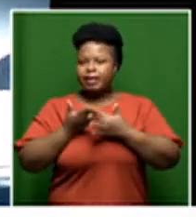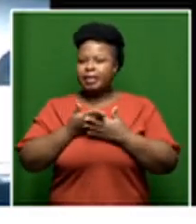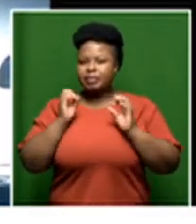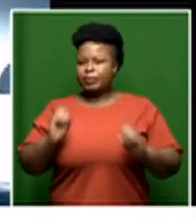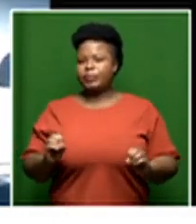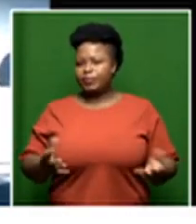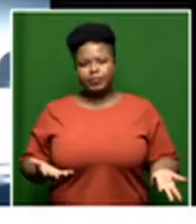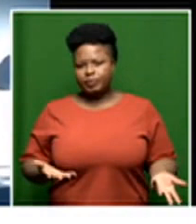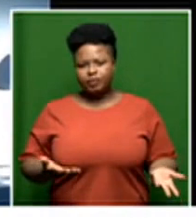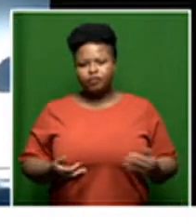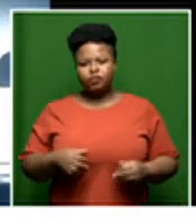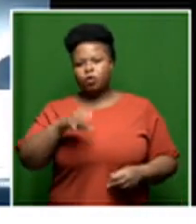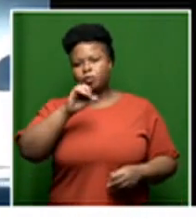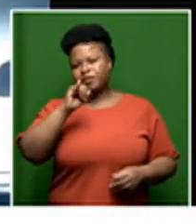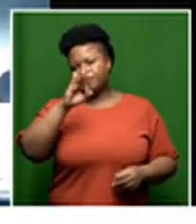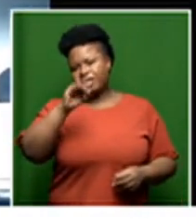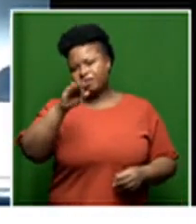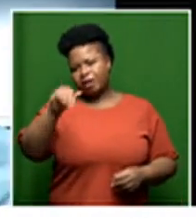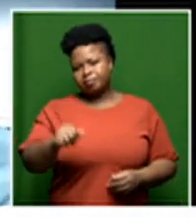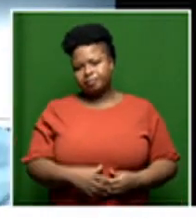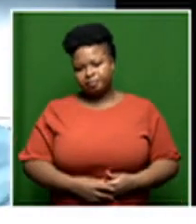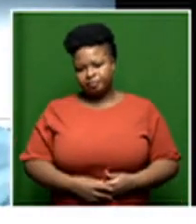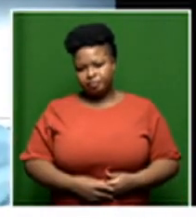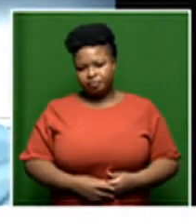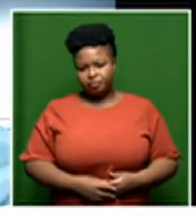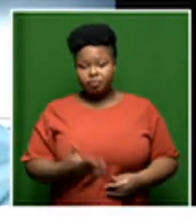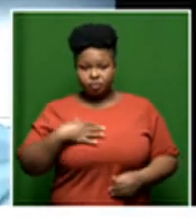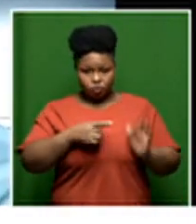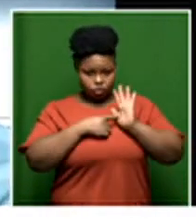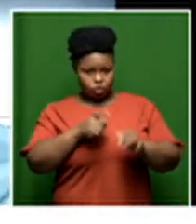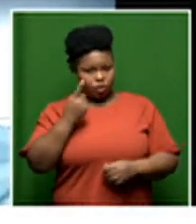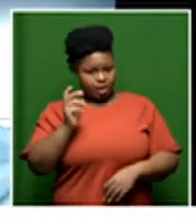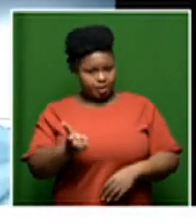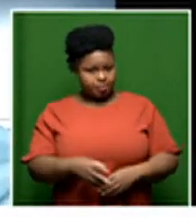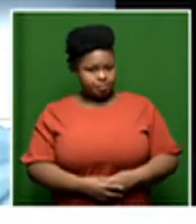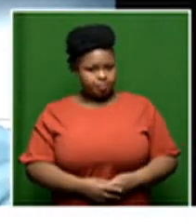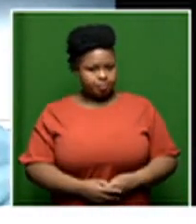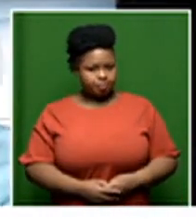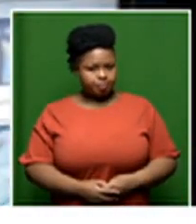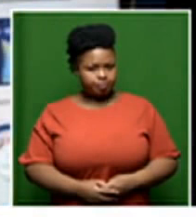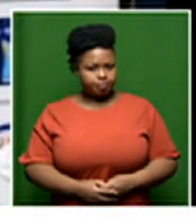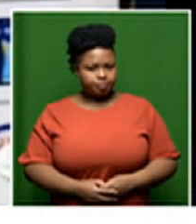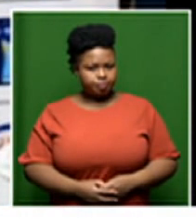Judgments that we have received from the footballing authorities. Okay, let's just play that clip one more time.